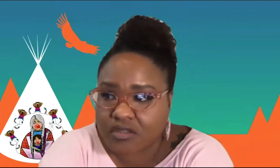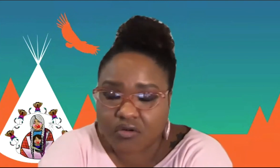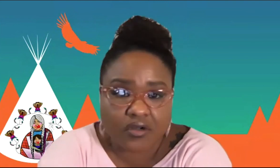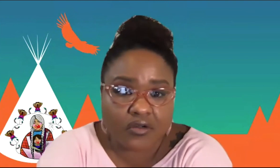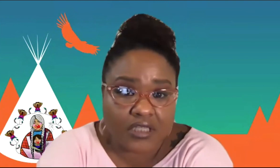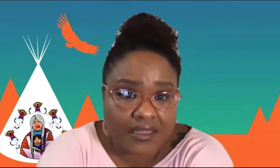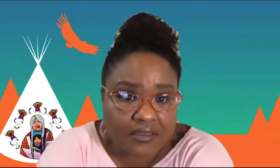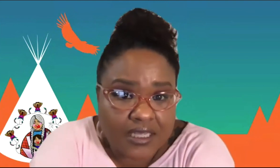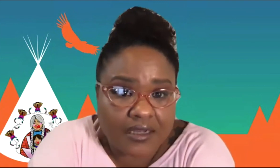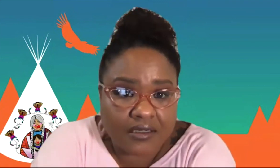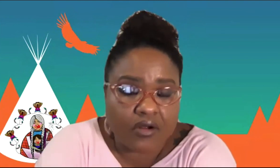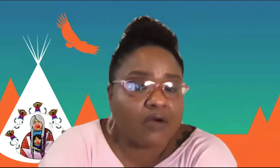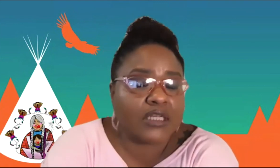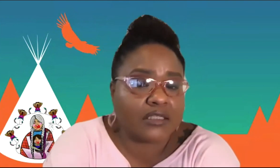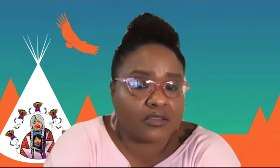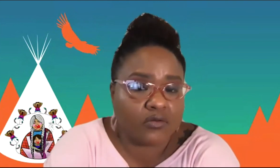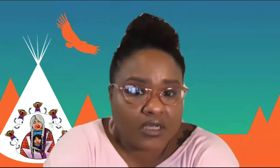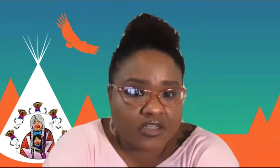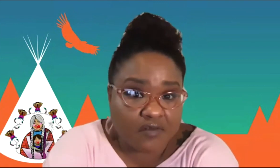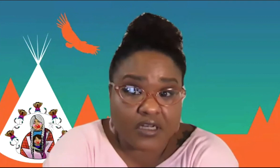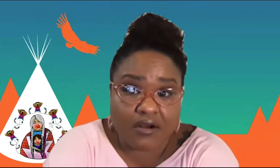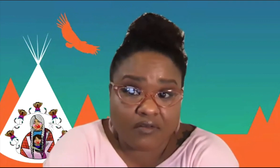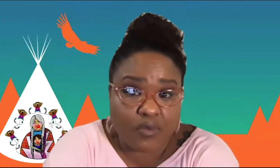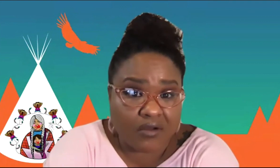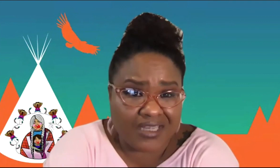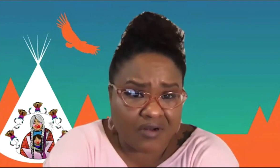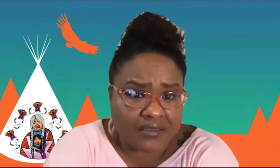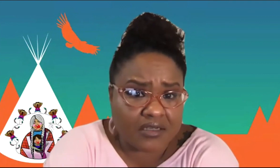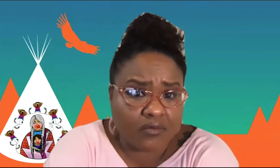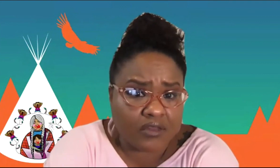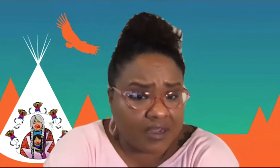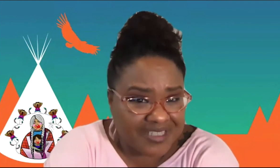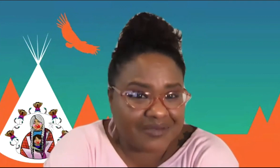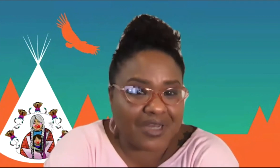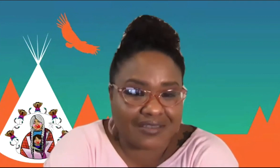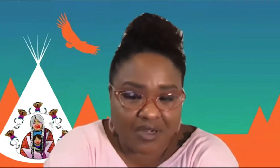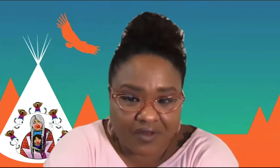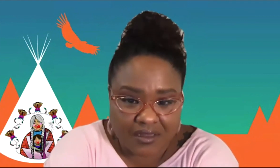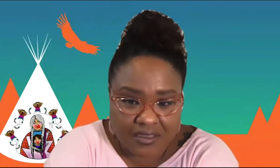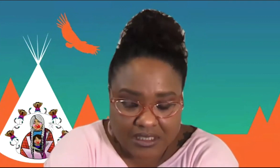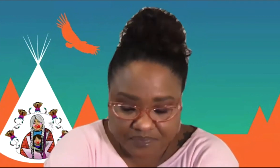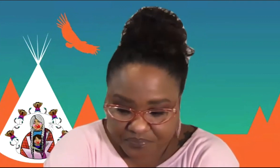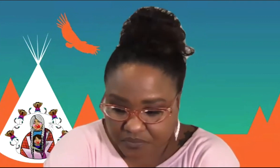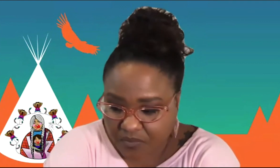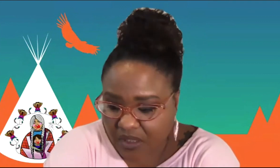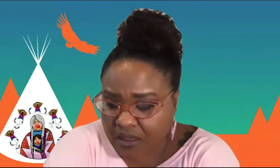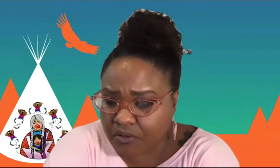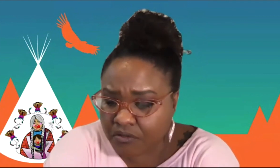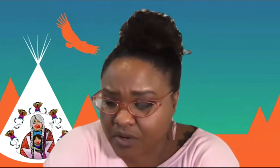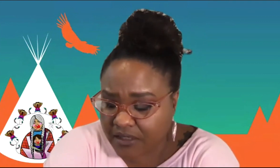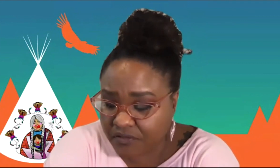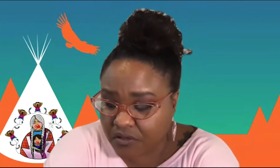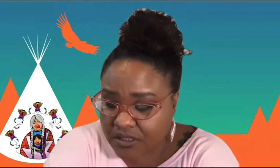the historical lens and, you know, how we need to shift the narrative about interacting with families impacted by violence. I